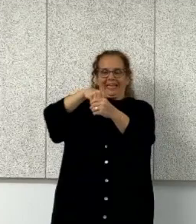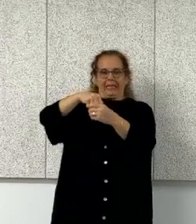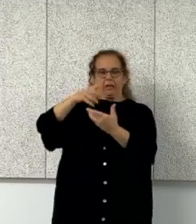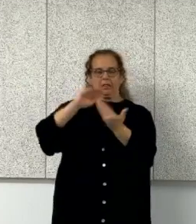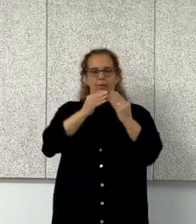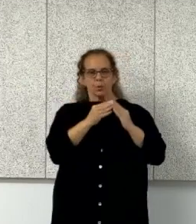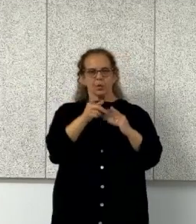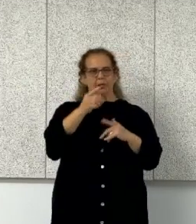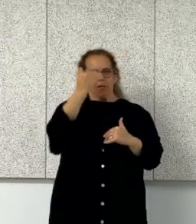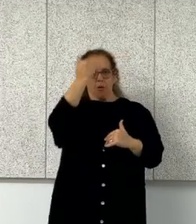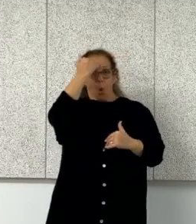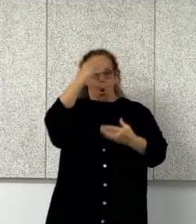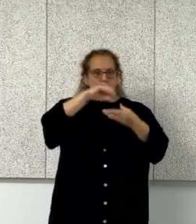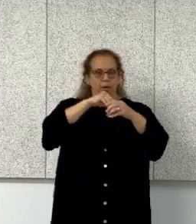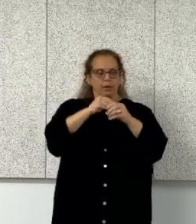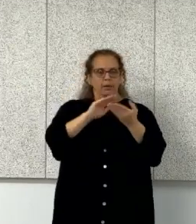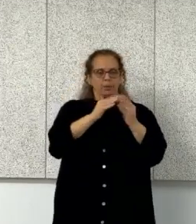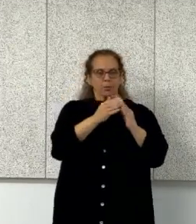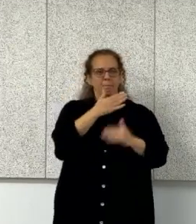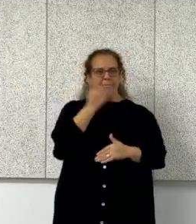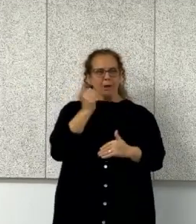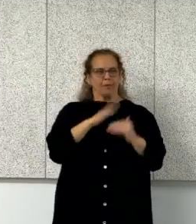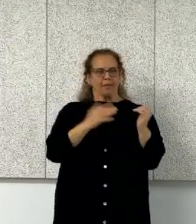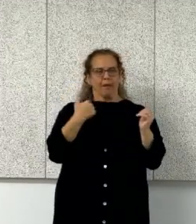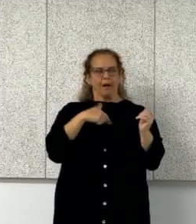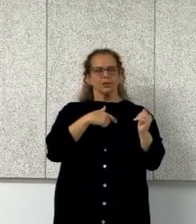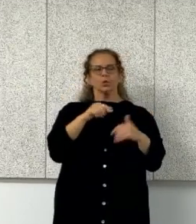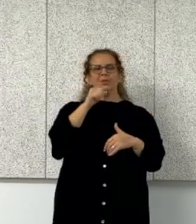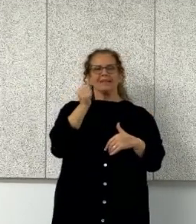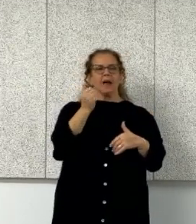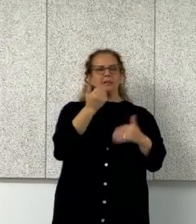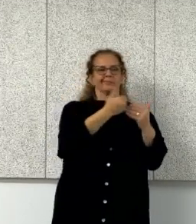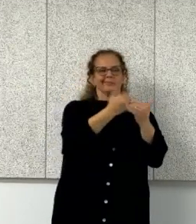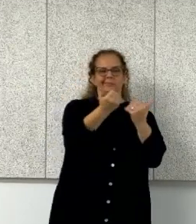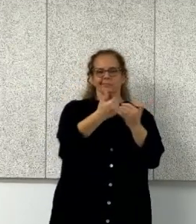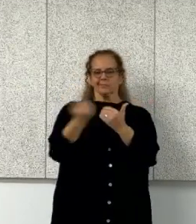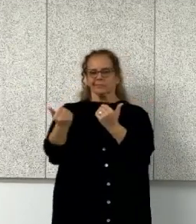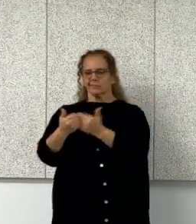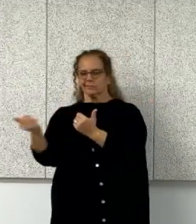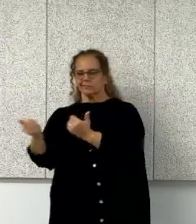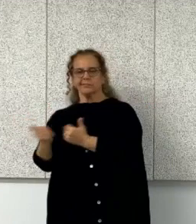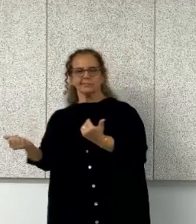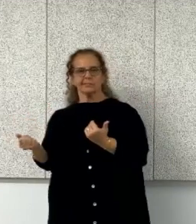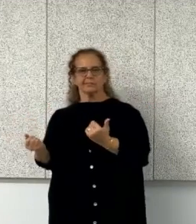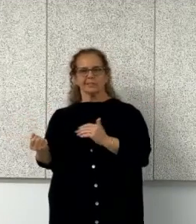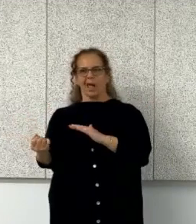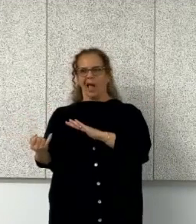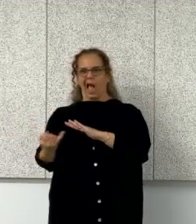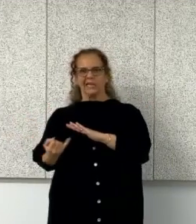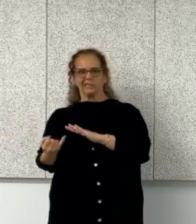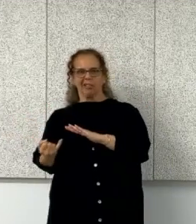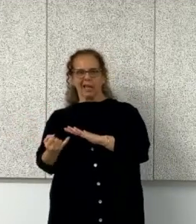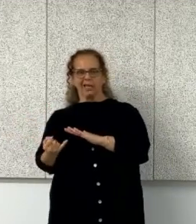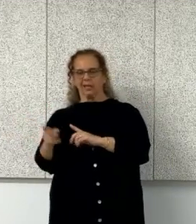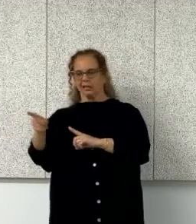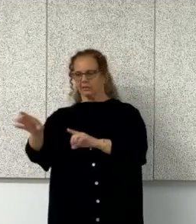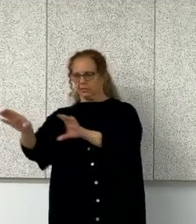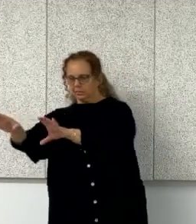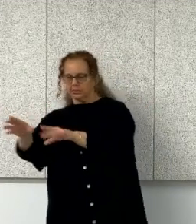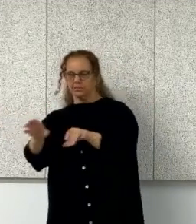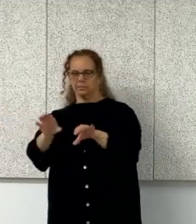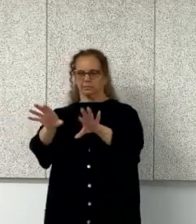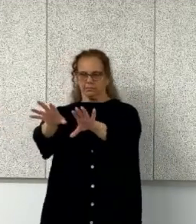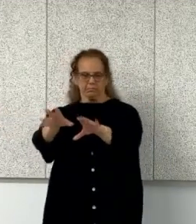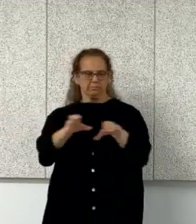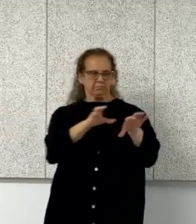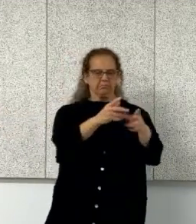the community a little bit better, so that it wasn't so segregated and so isolated in terms of what people are doing, so